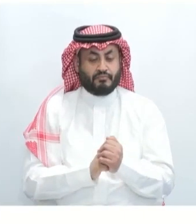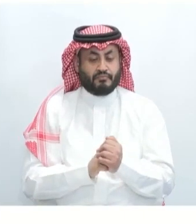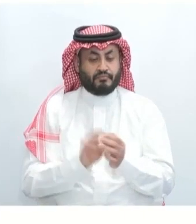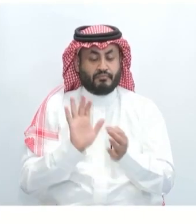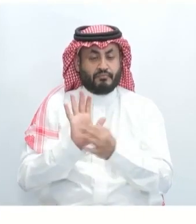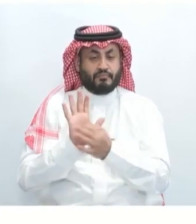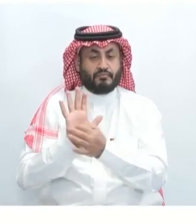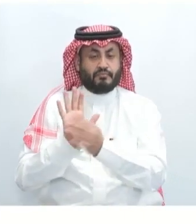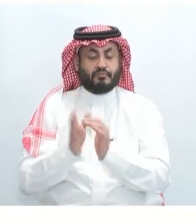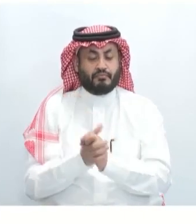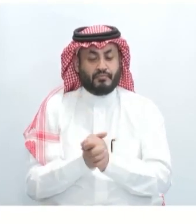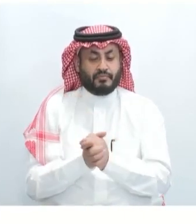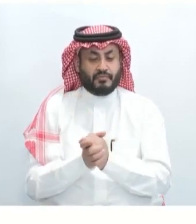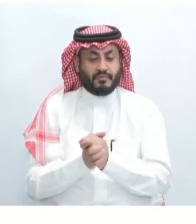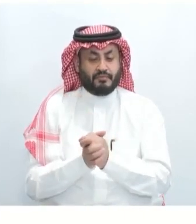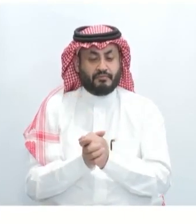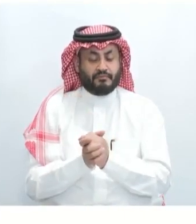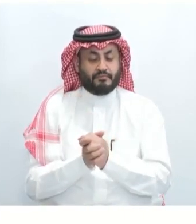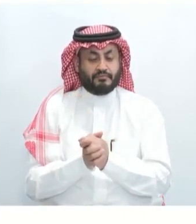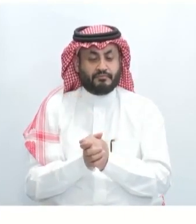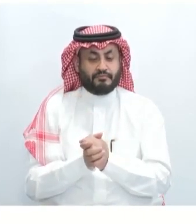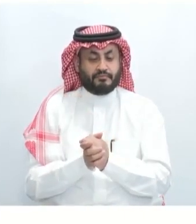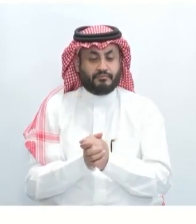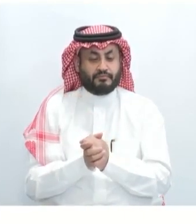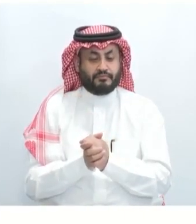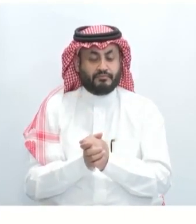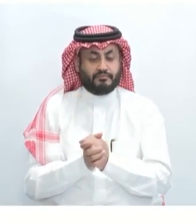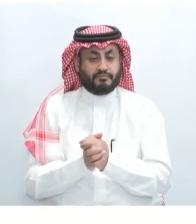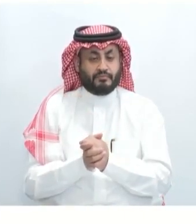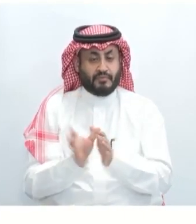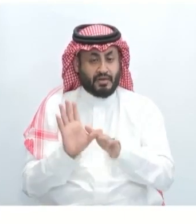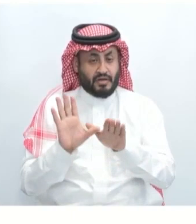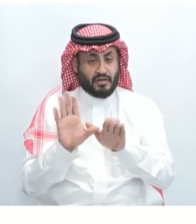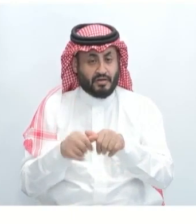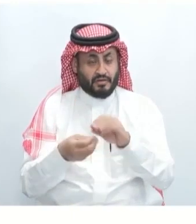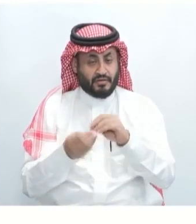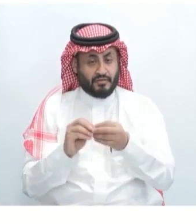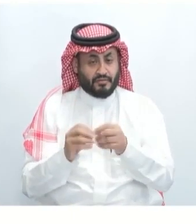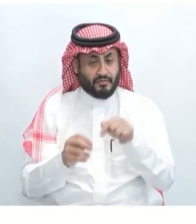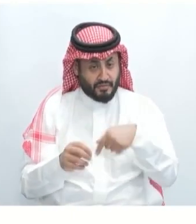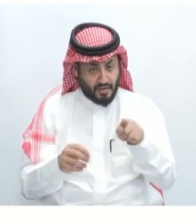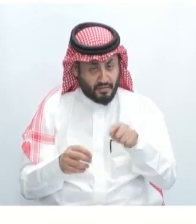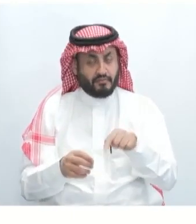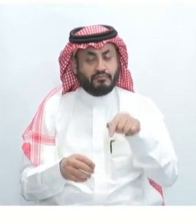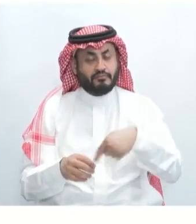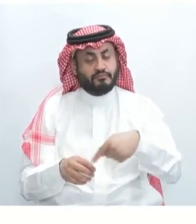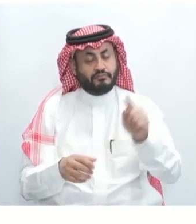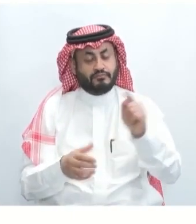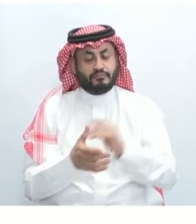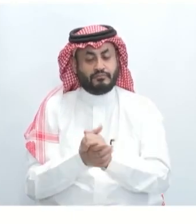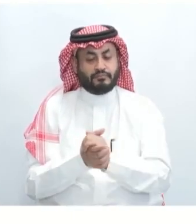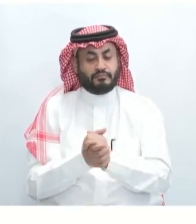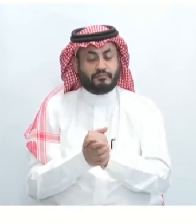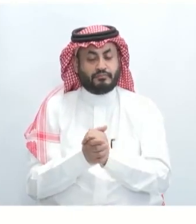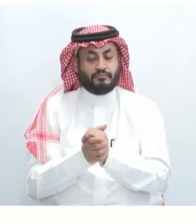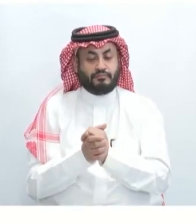Okay, and we have three dots. Okay, they are parrots. Am I right? Yes, you are right. Okay,